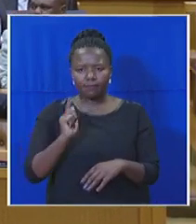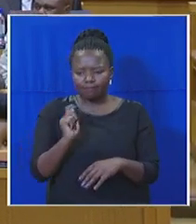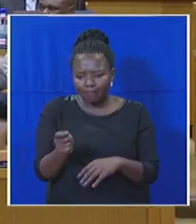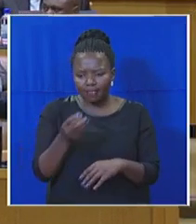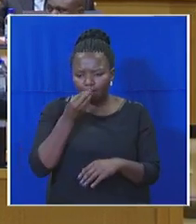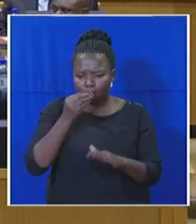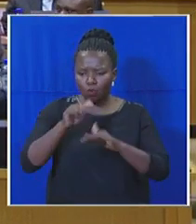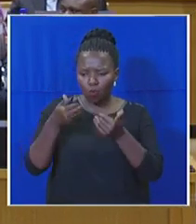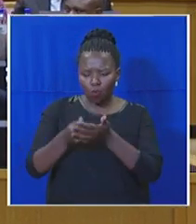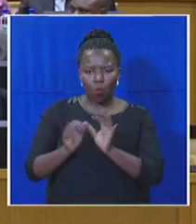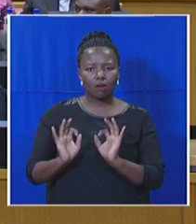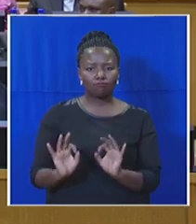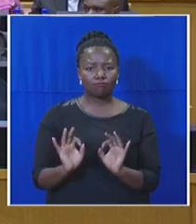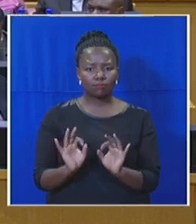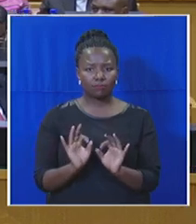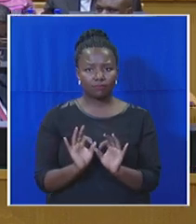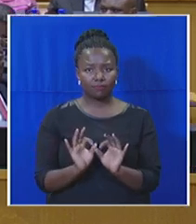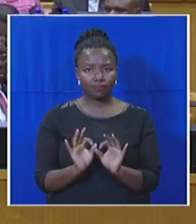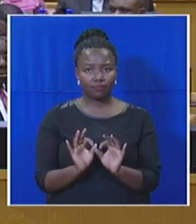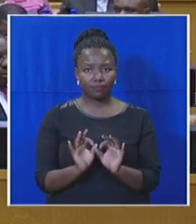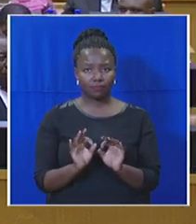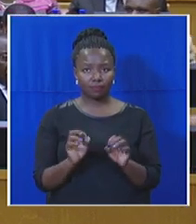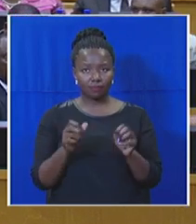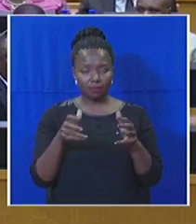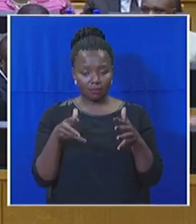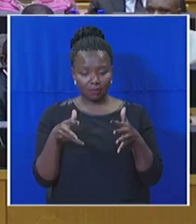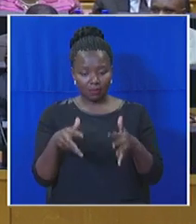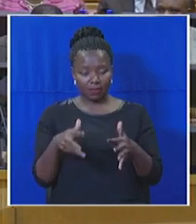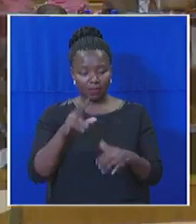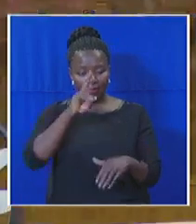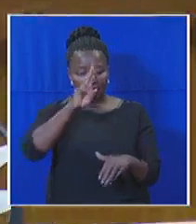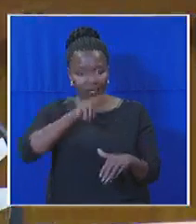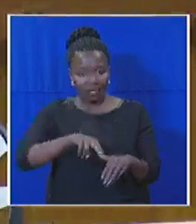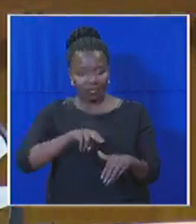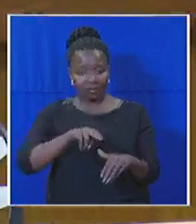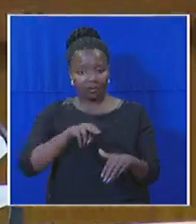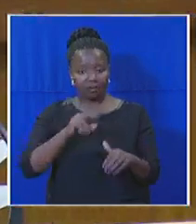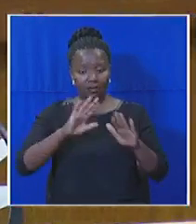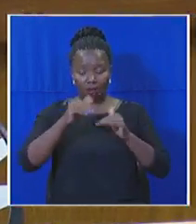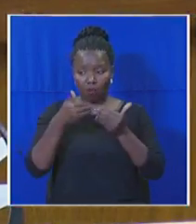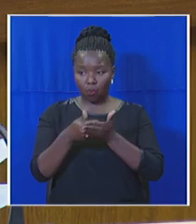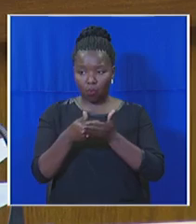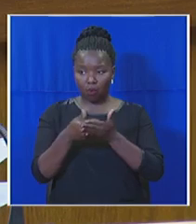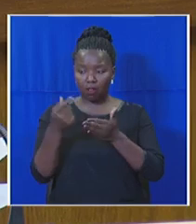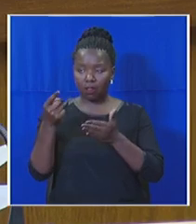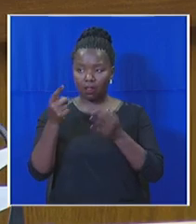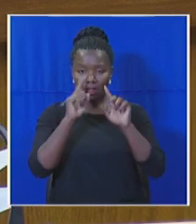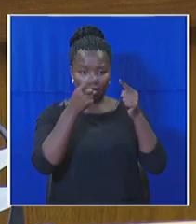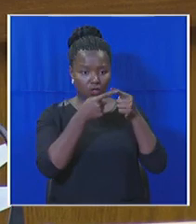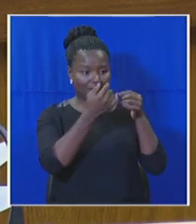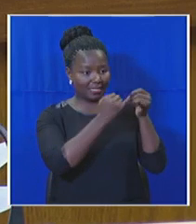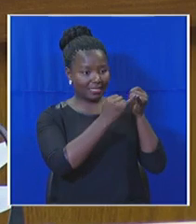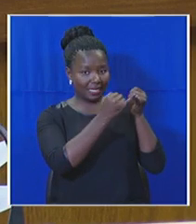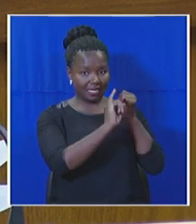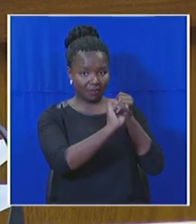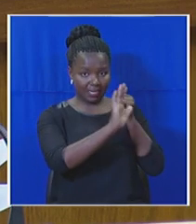matters. We need to get the balance right between autonomy